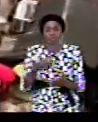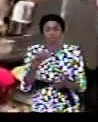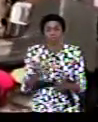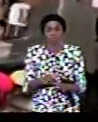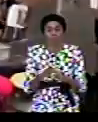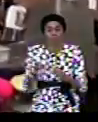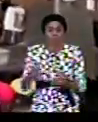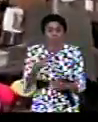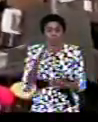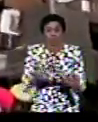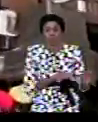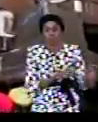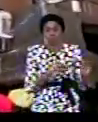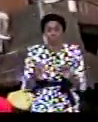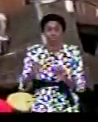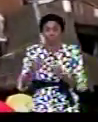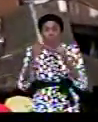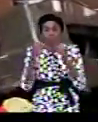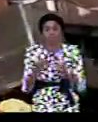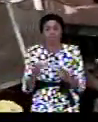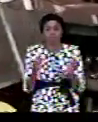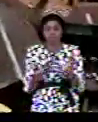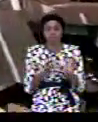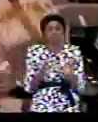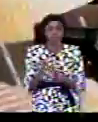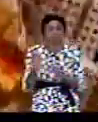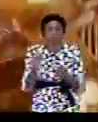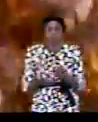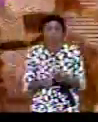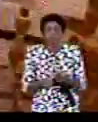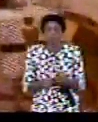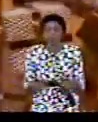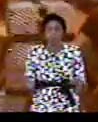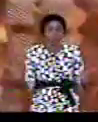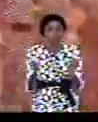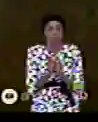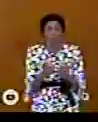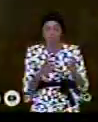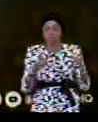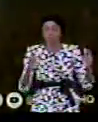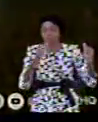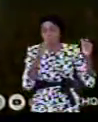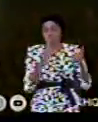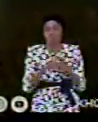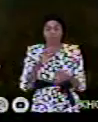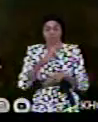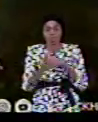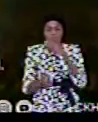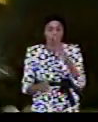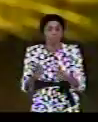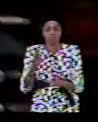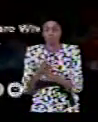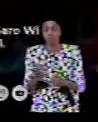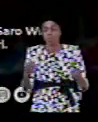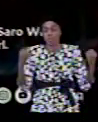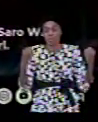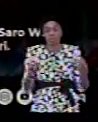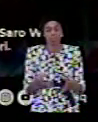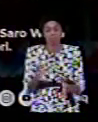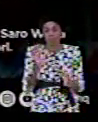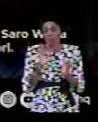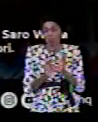the power of Jesus Christ to yield numberless blessings to the globe. Numberless possibilities,